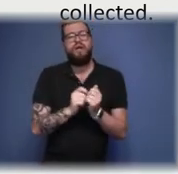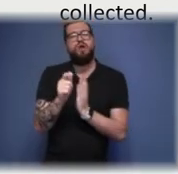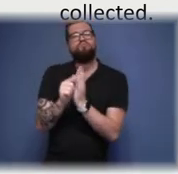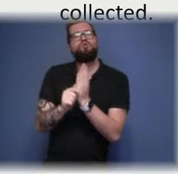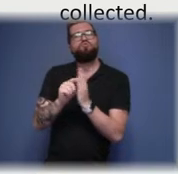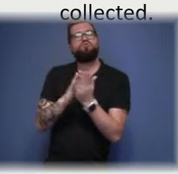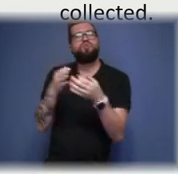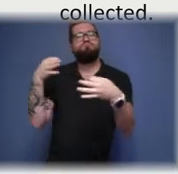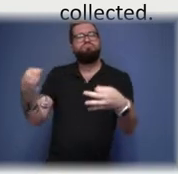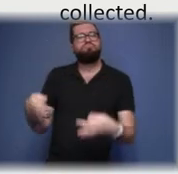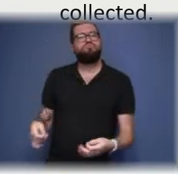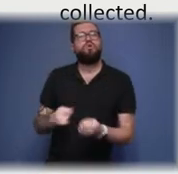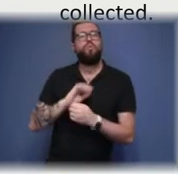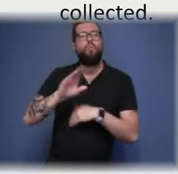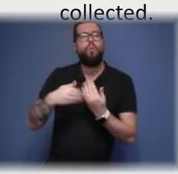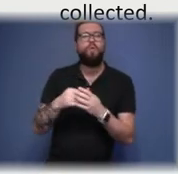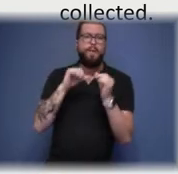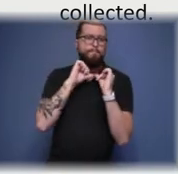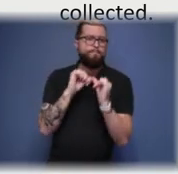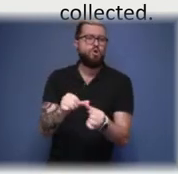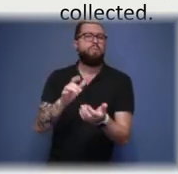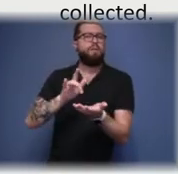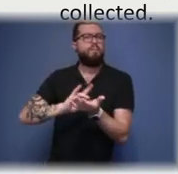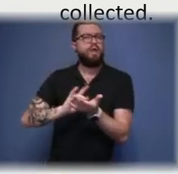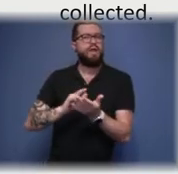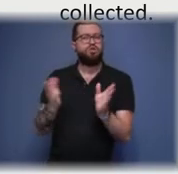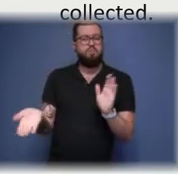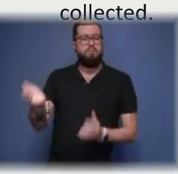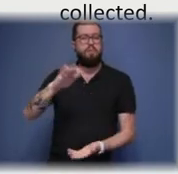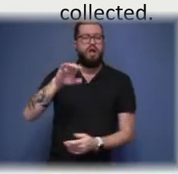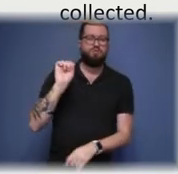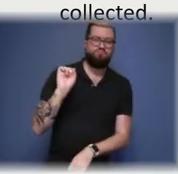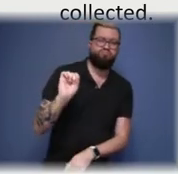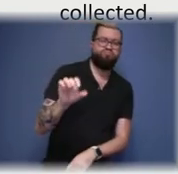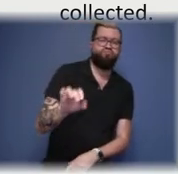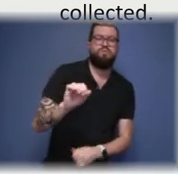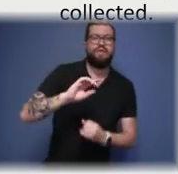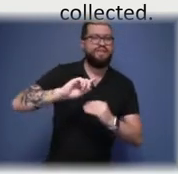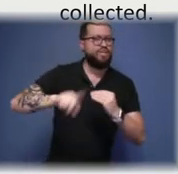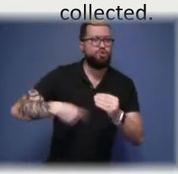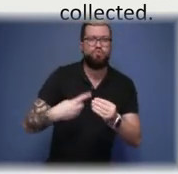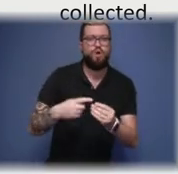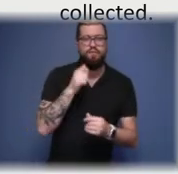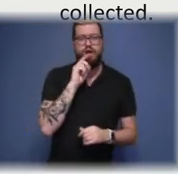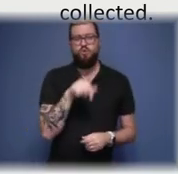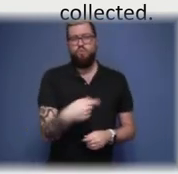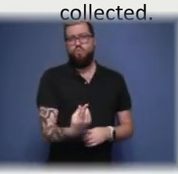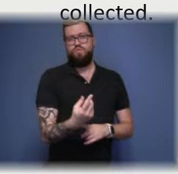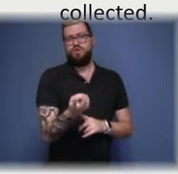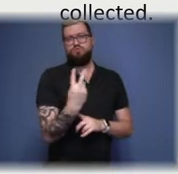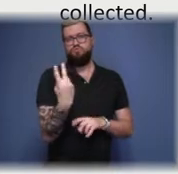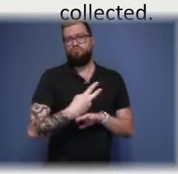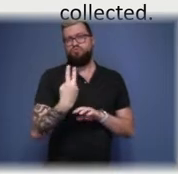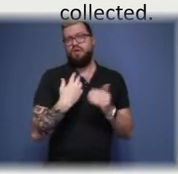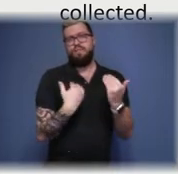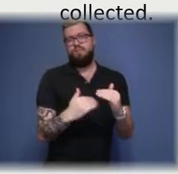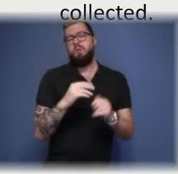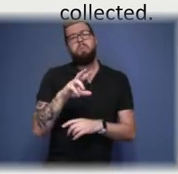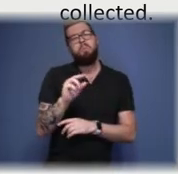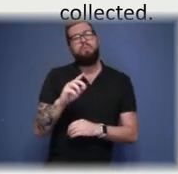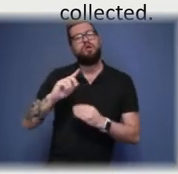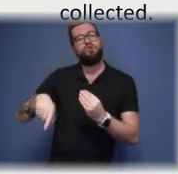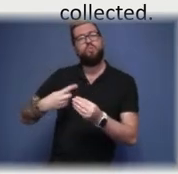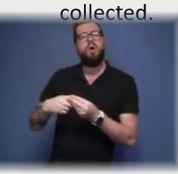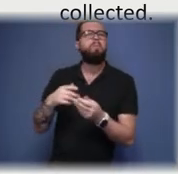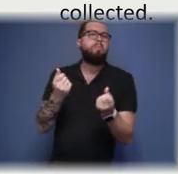includes a listing of all the permanent medication boxes. Residents can go year-round, not just on these 2 days a year. Again, many are at